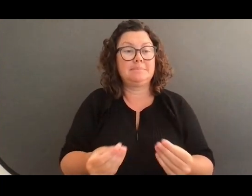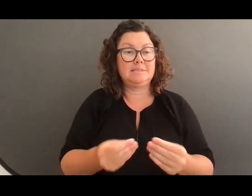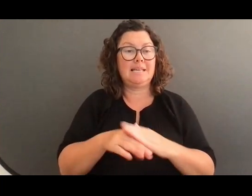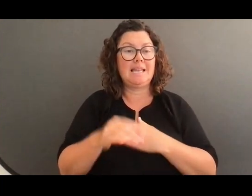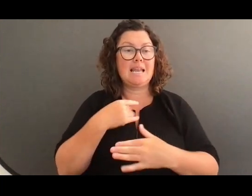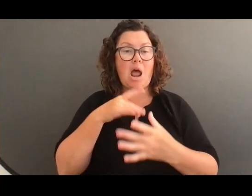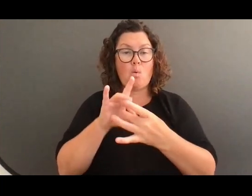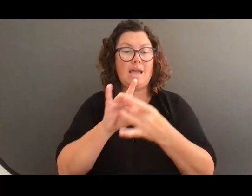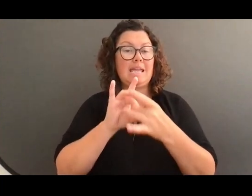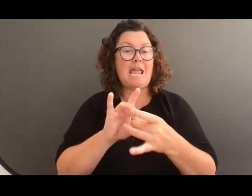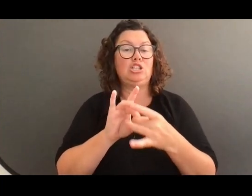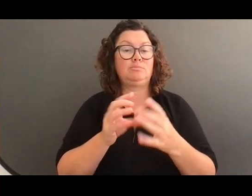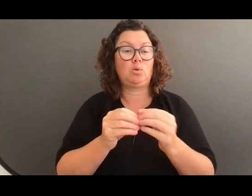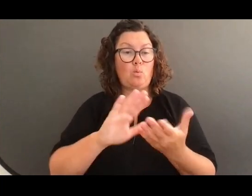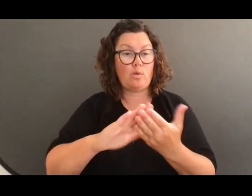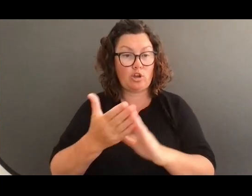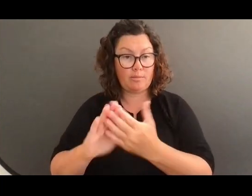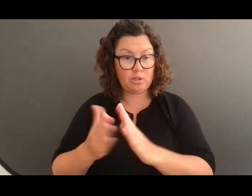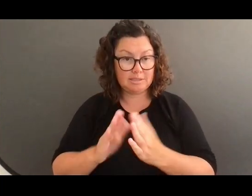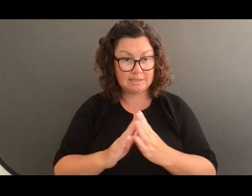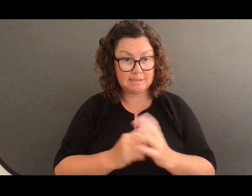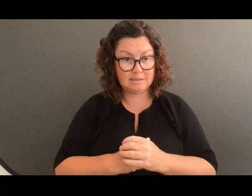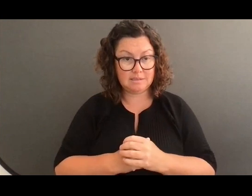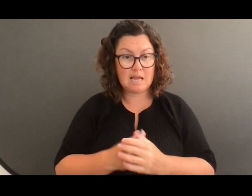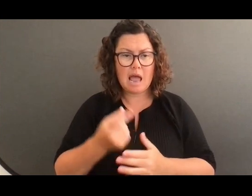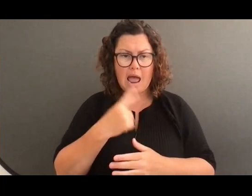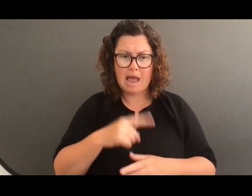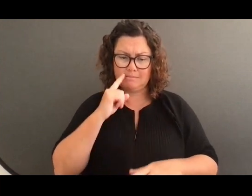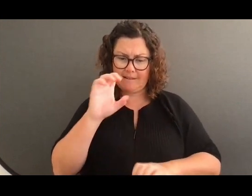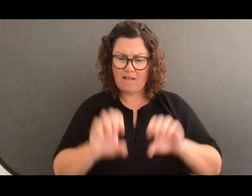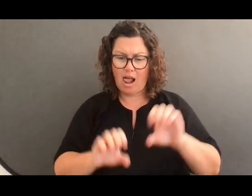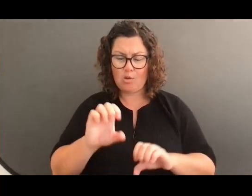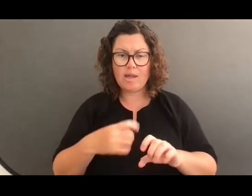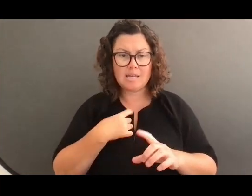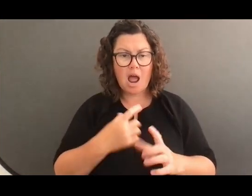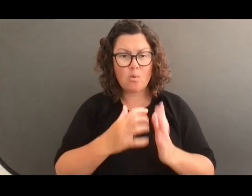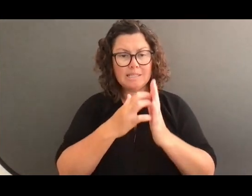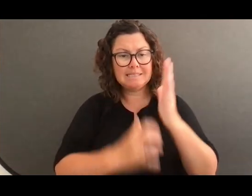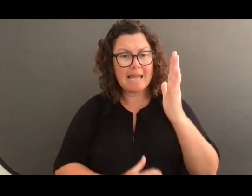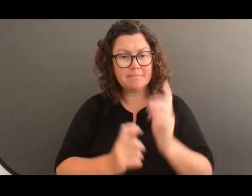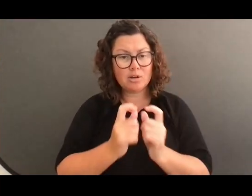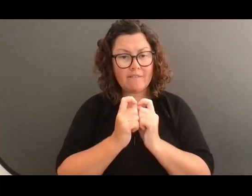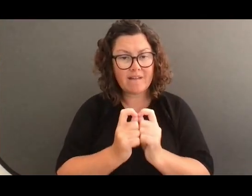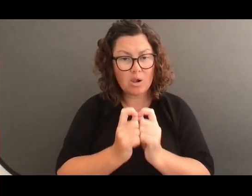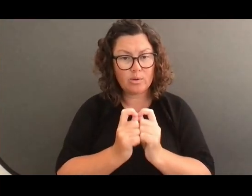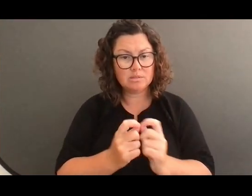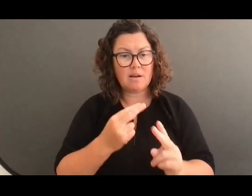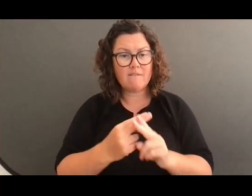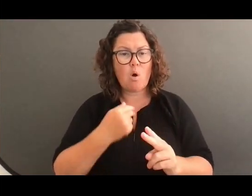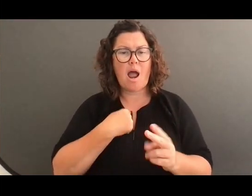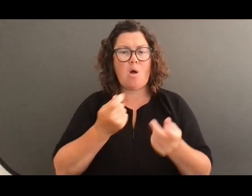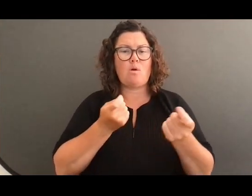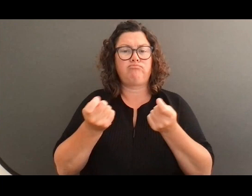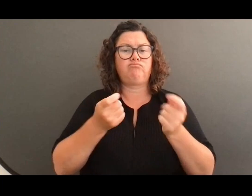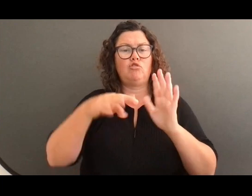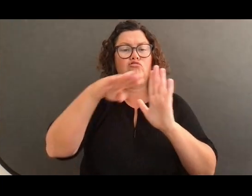application of our stated values and plan for future programs. So this survey was part of a self-reflexive strategy to interrogate